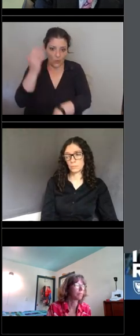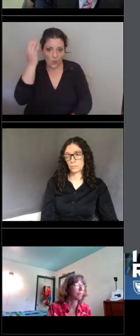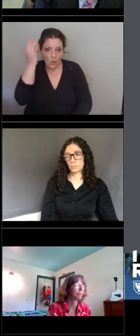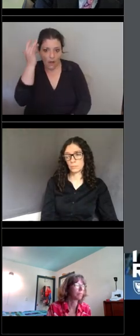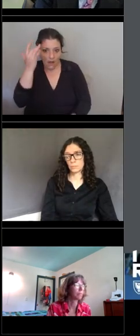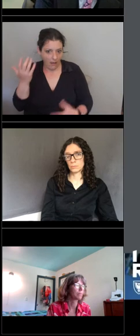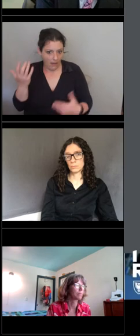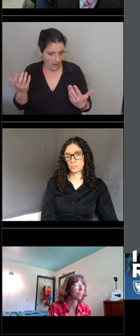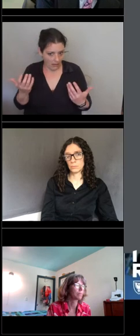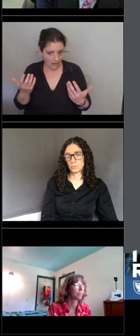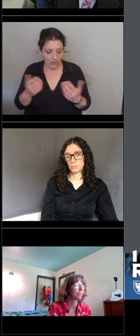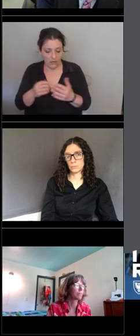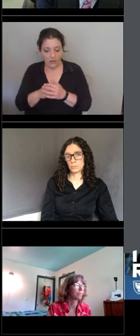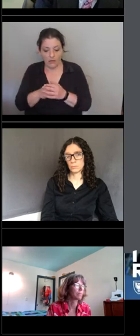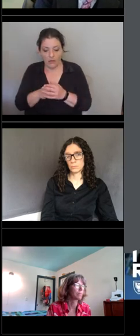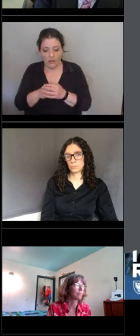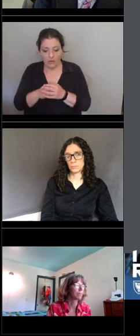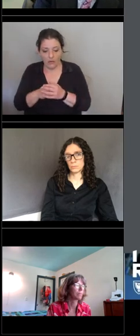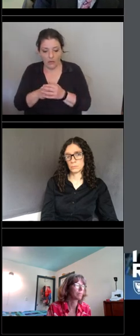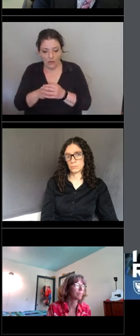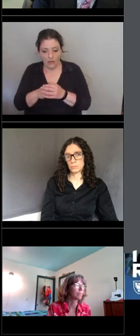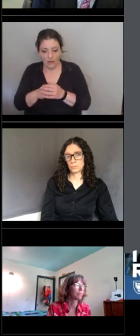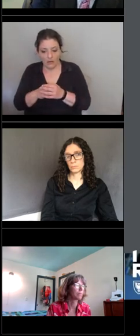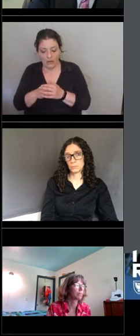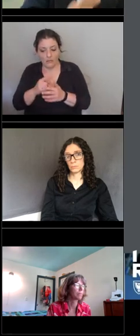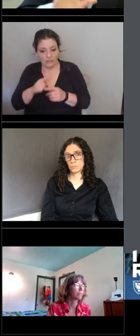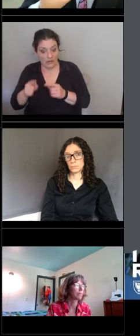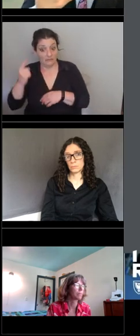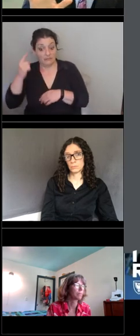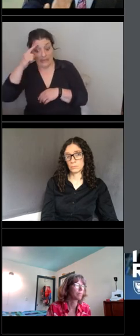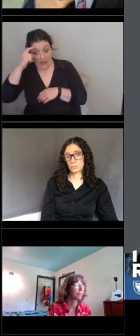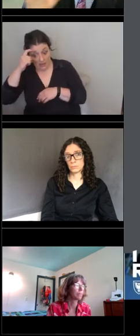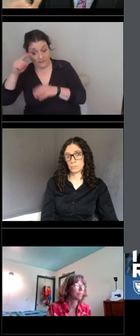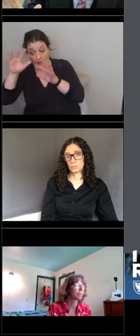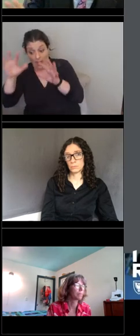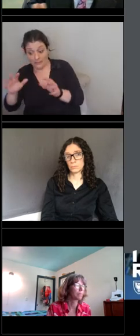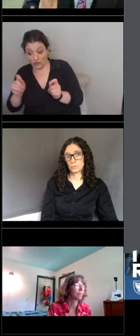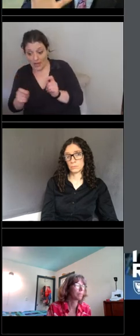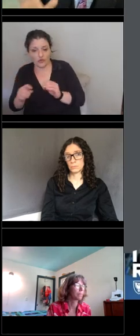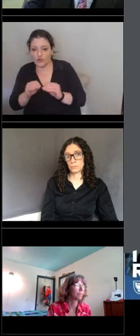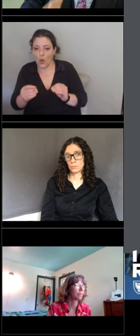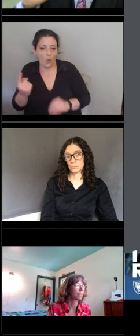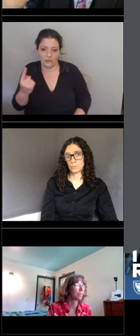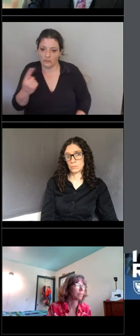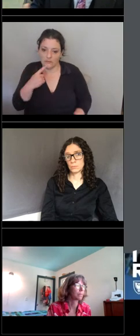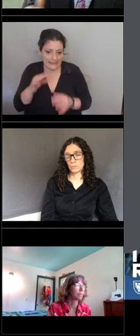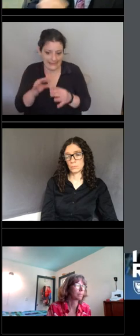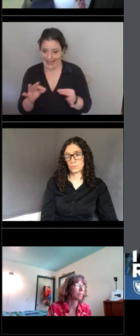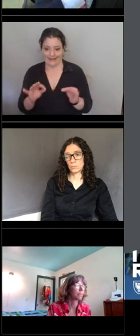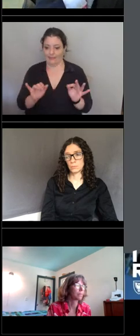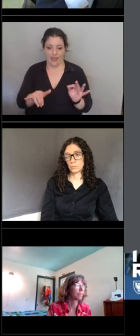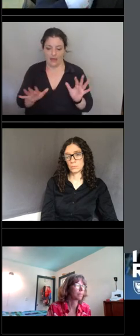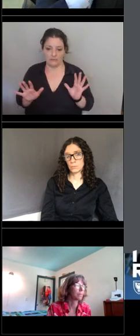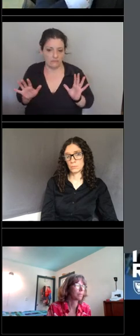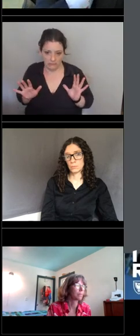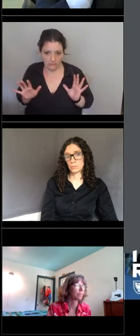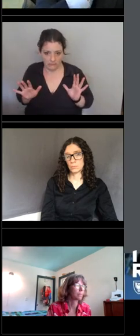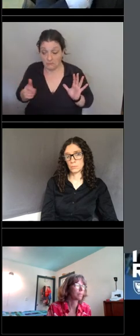was because of climate change and a protection of climate change. There are, I'm sure, examples of that that